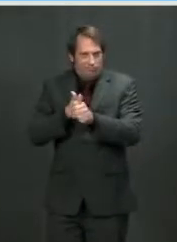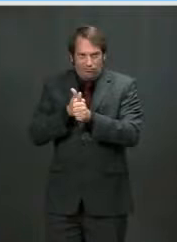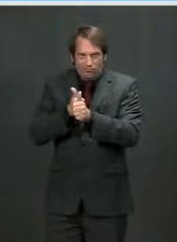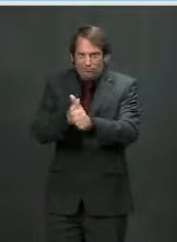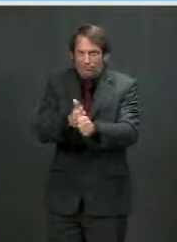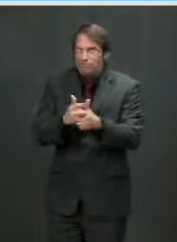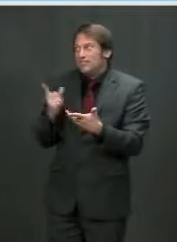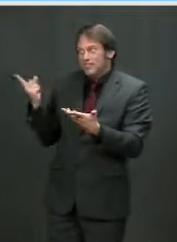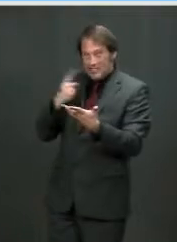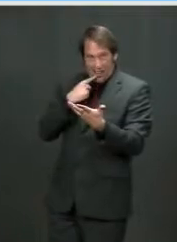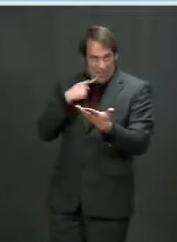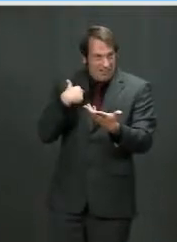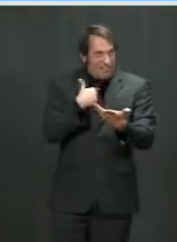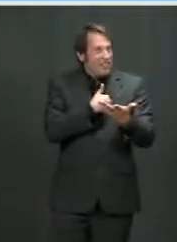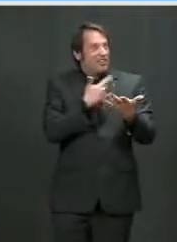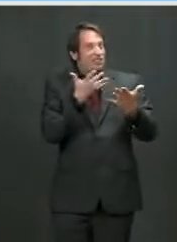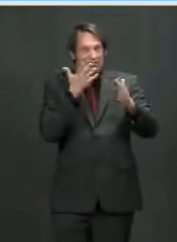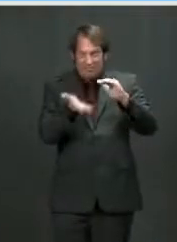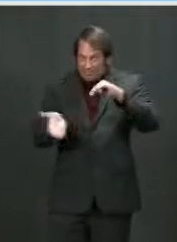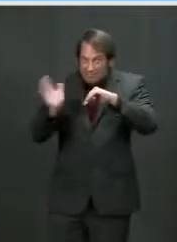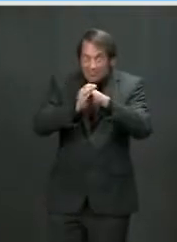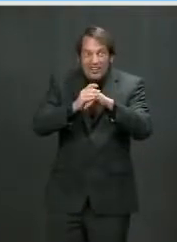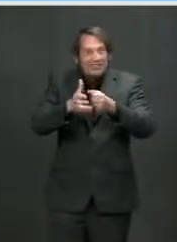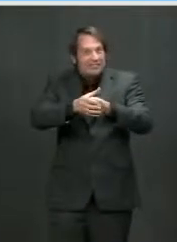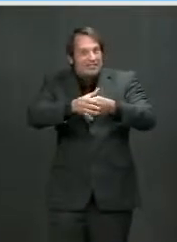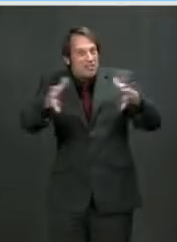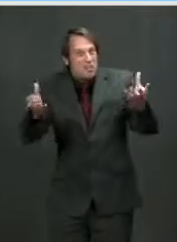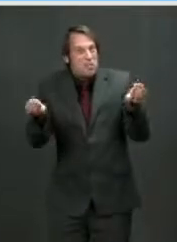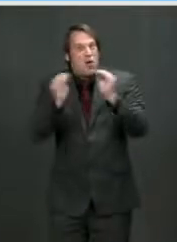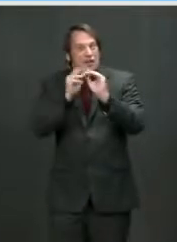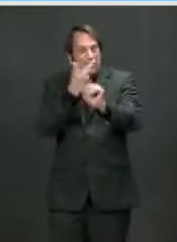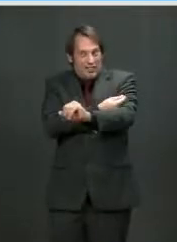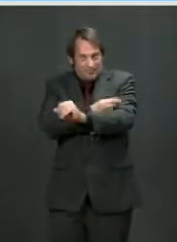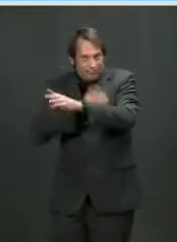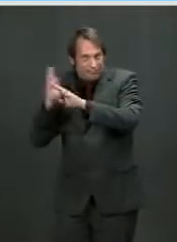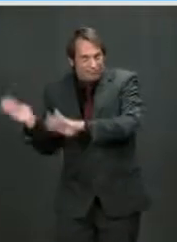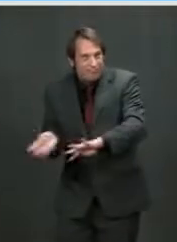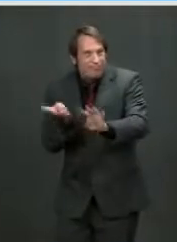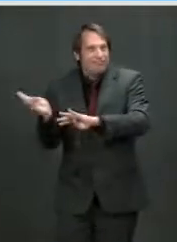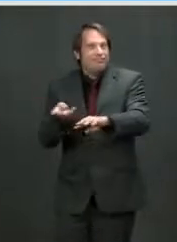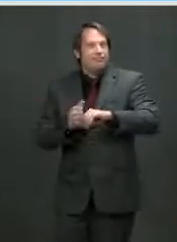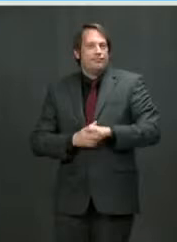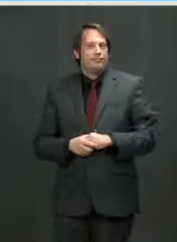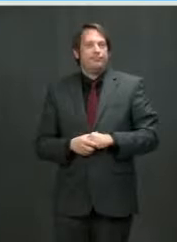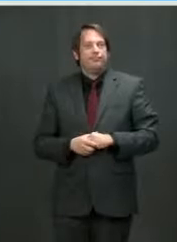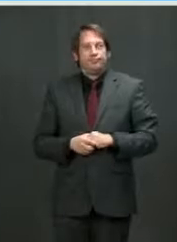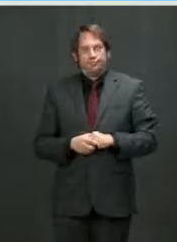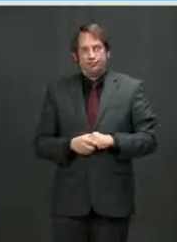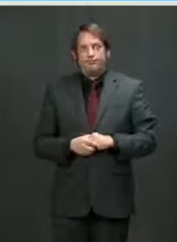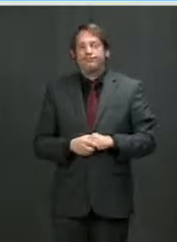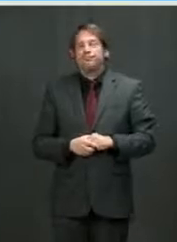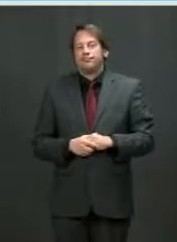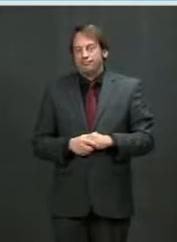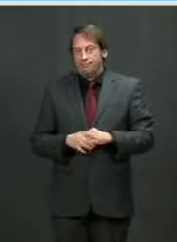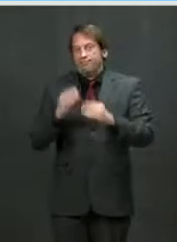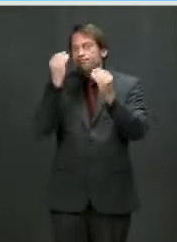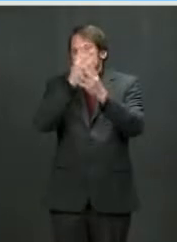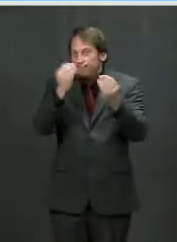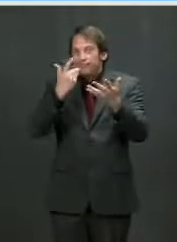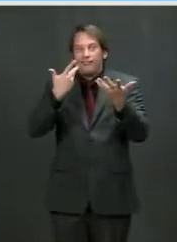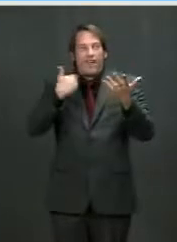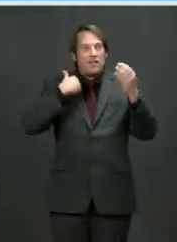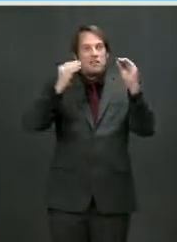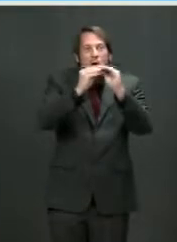of vaccinators in the field, and the places for Americans to get vaccinated, as well, of course, as the strong work of